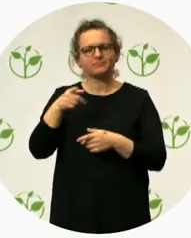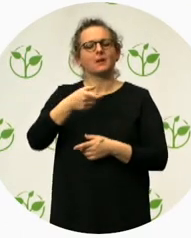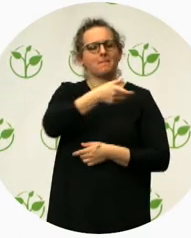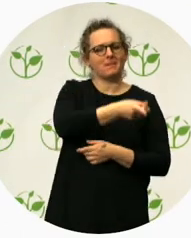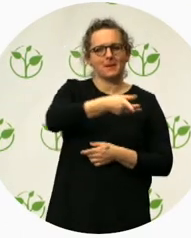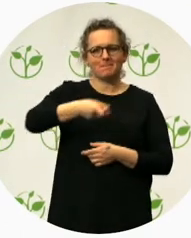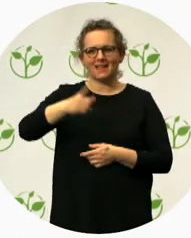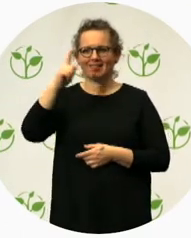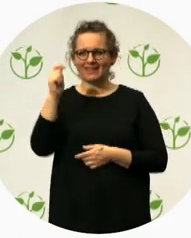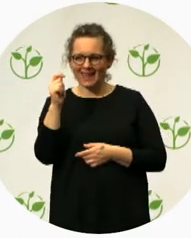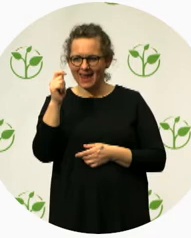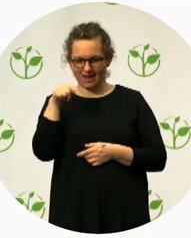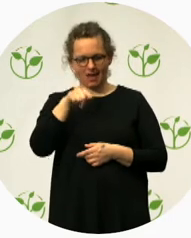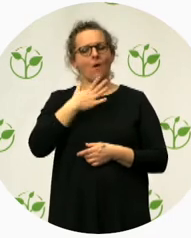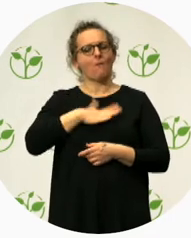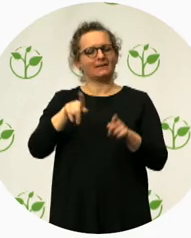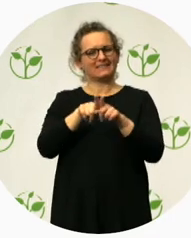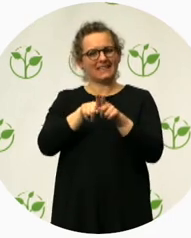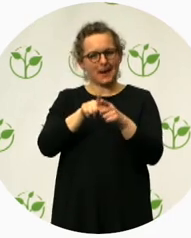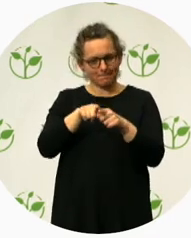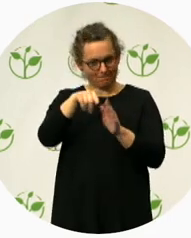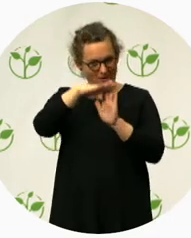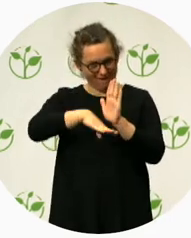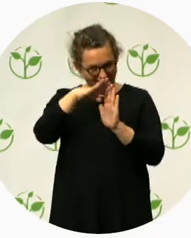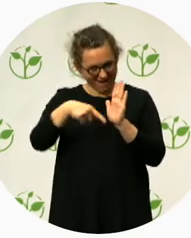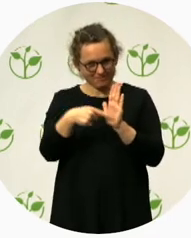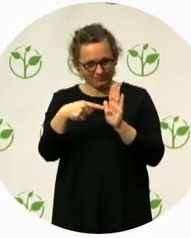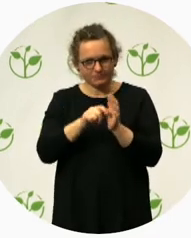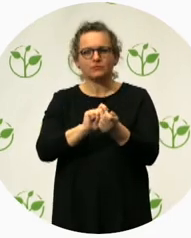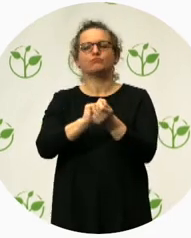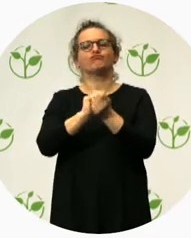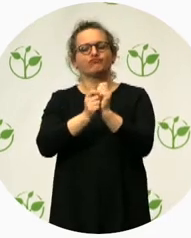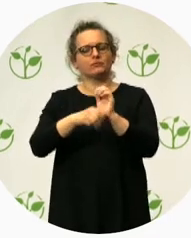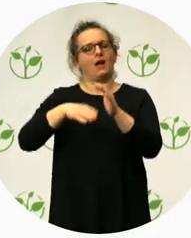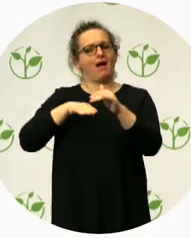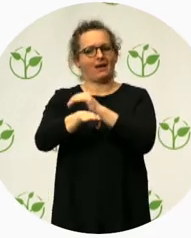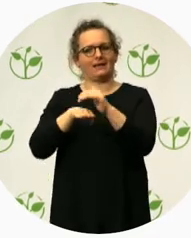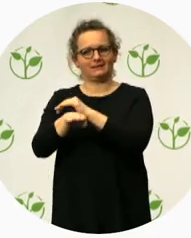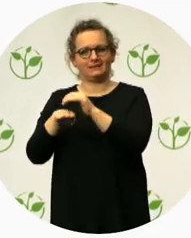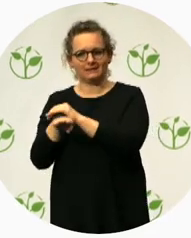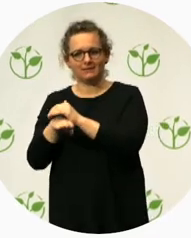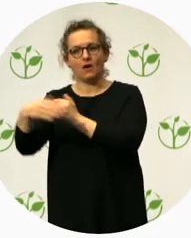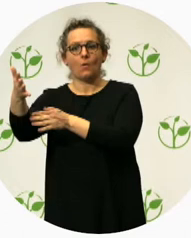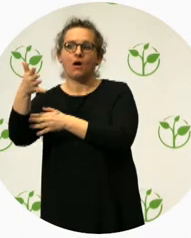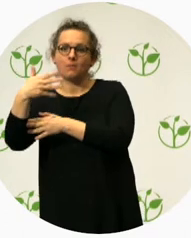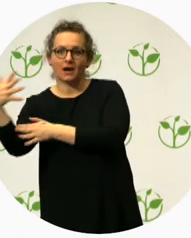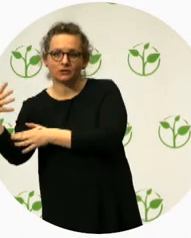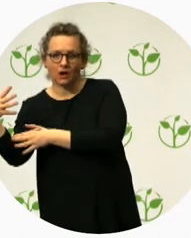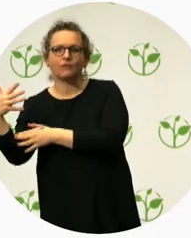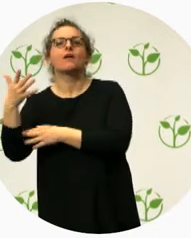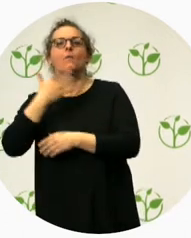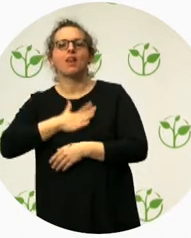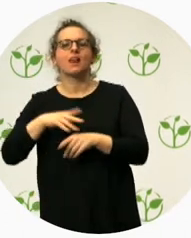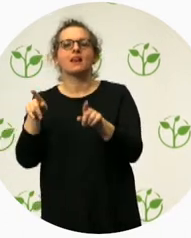to automatically tag the images and describe them. All I need to do is to check that those